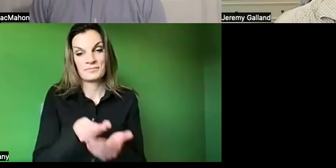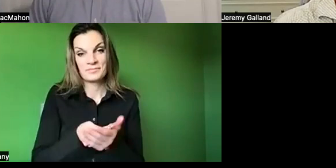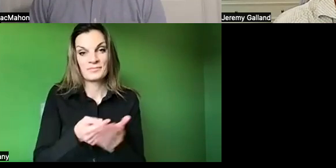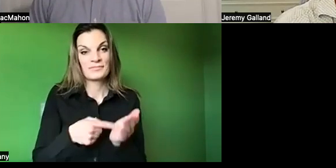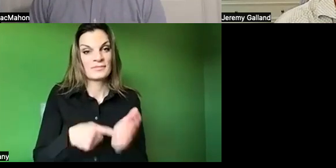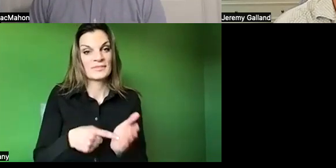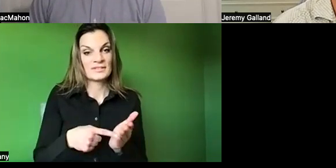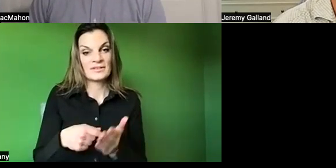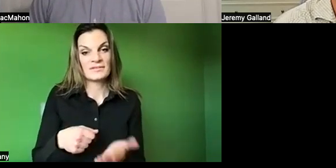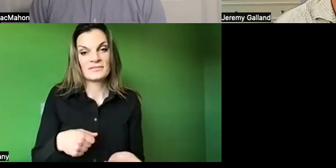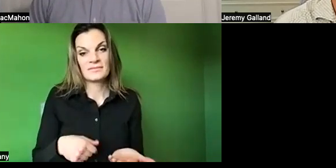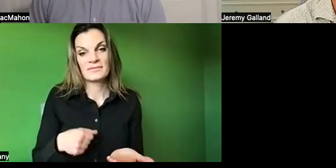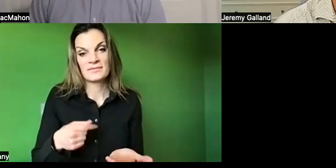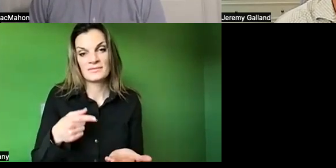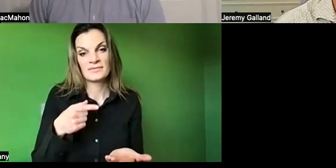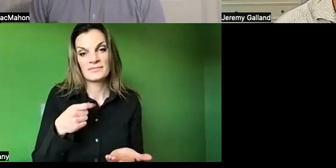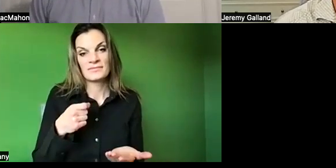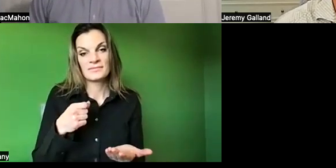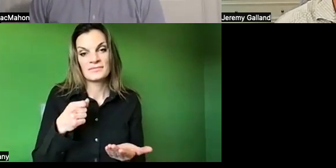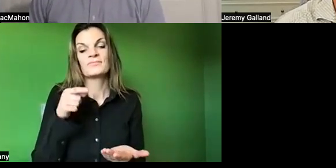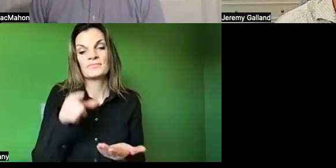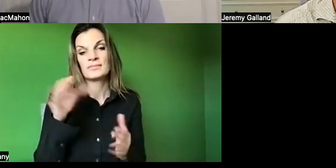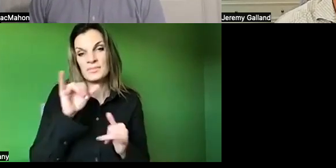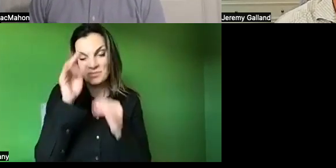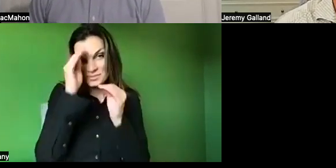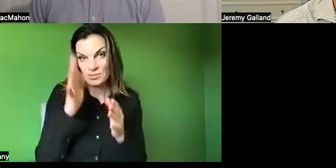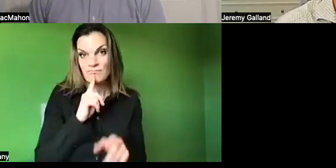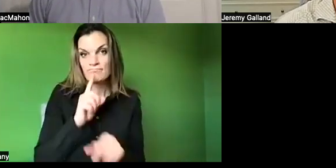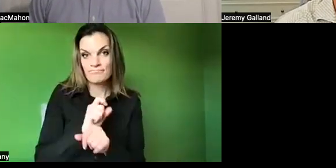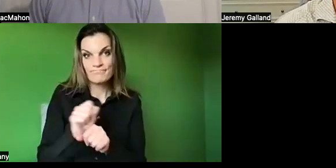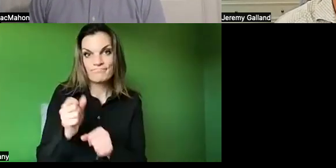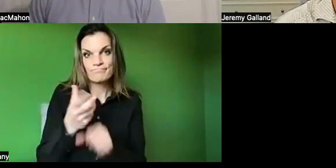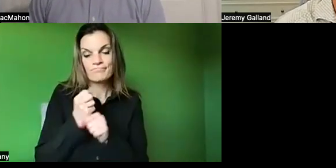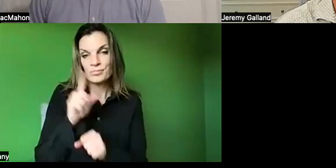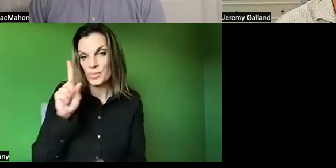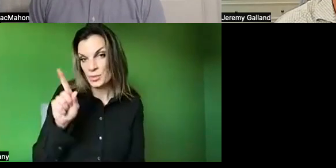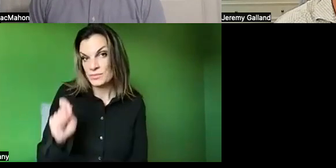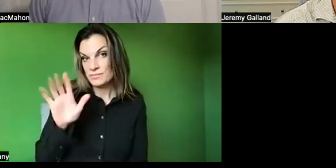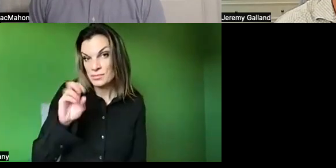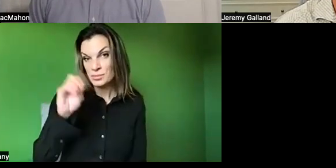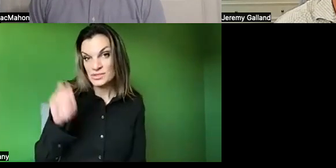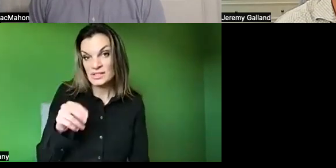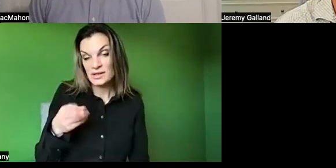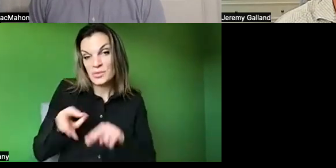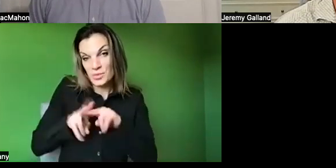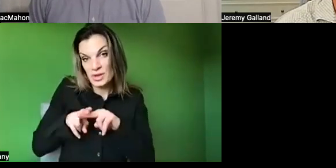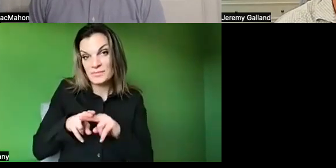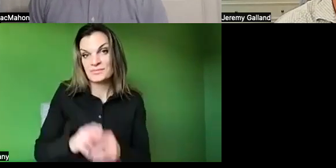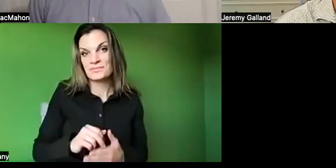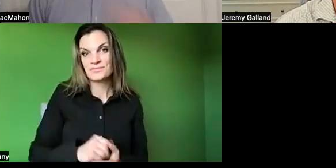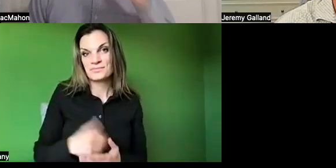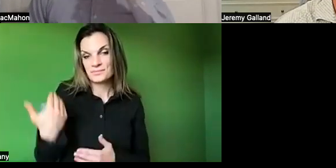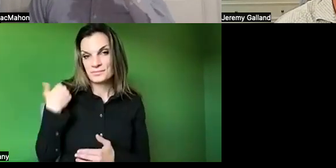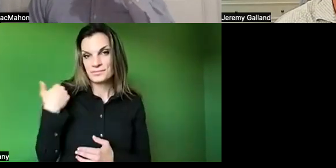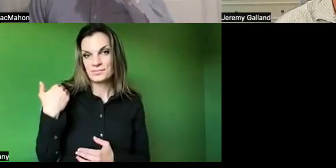shows value, and teachers received a 1.5% raise the